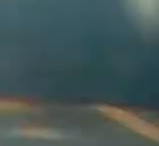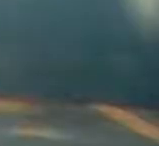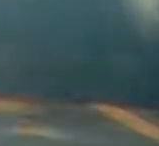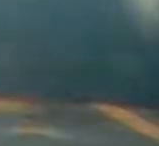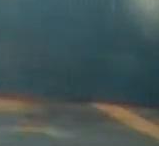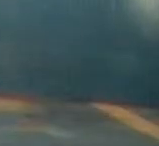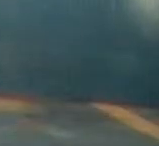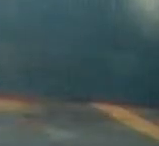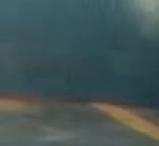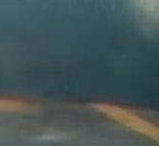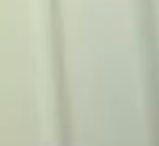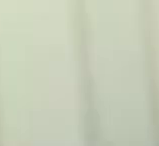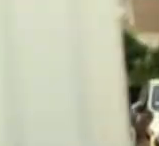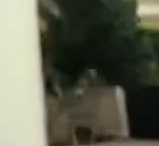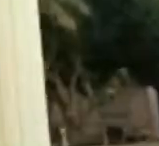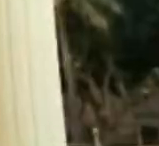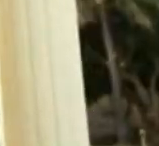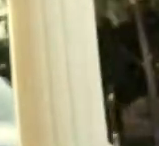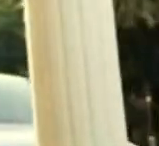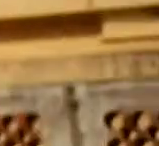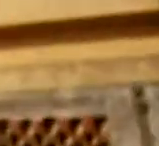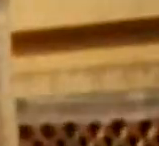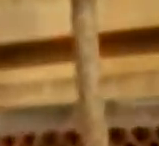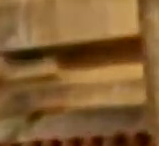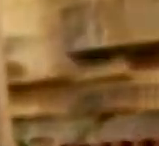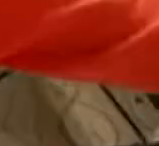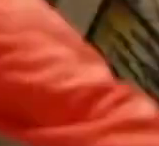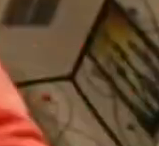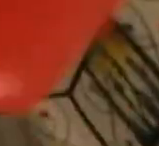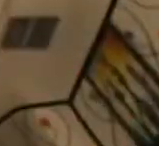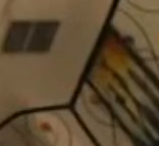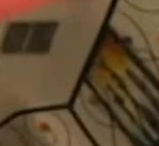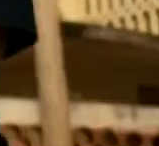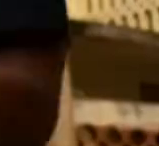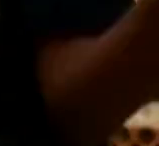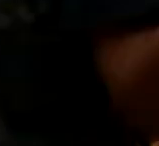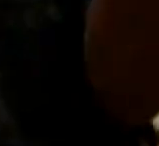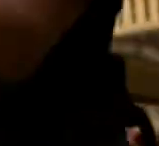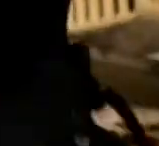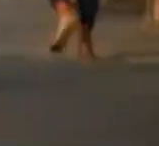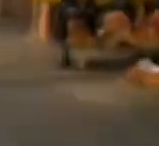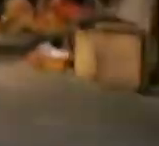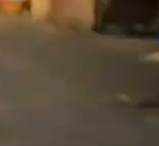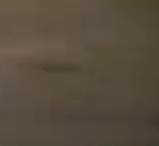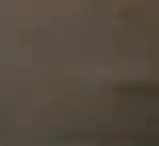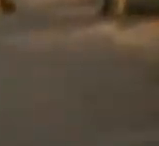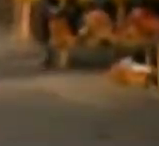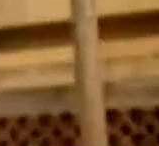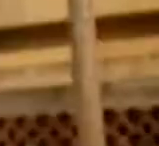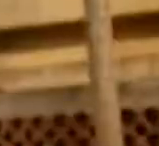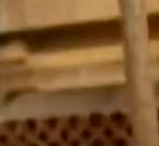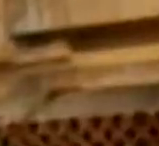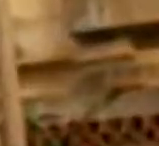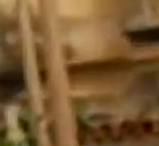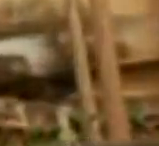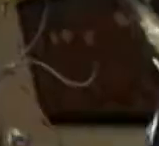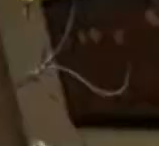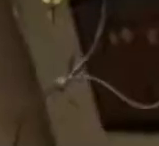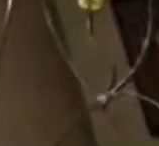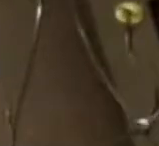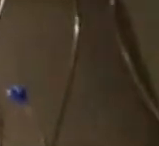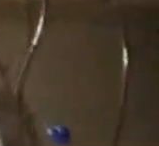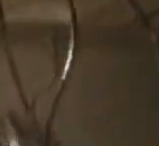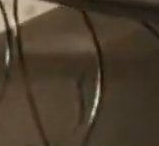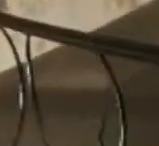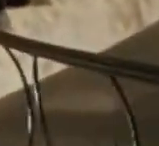His Fifth Dimension album, Stone Boy, scripted and recorded it during exclusive sessions across Europe, America, and